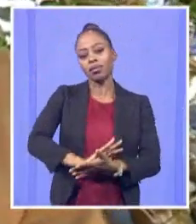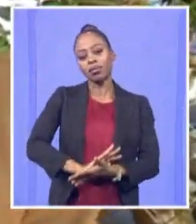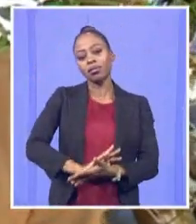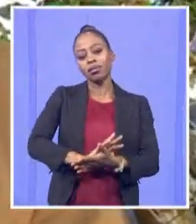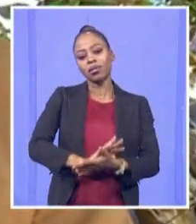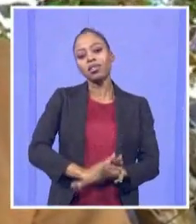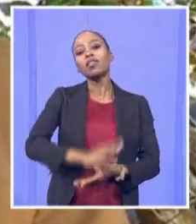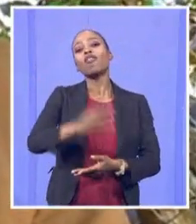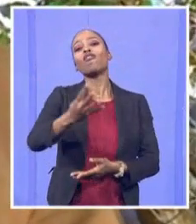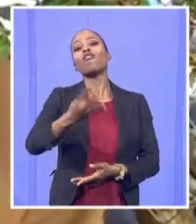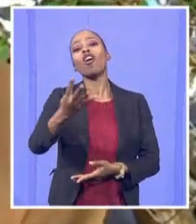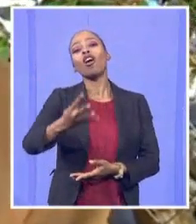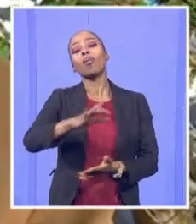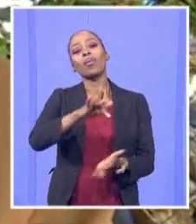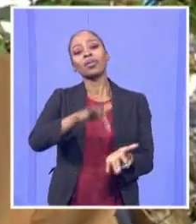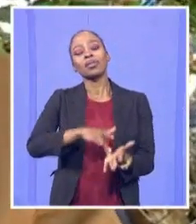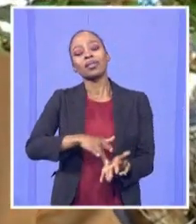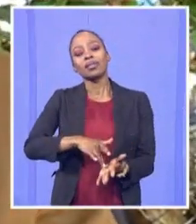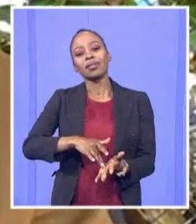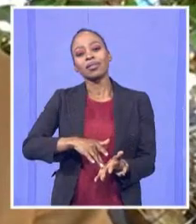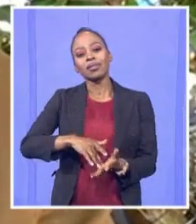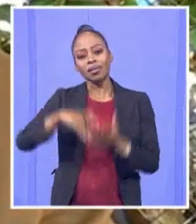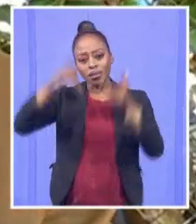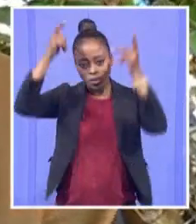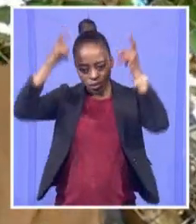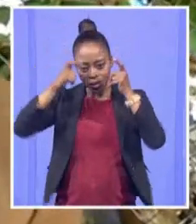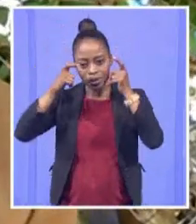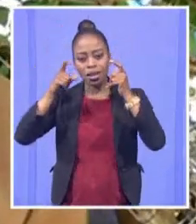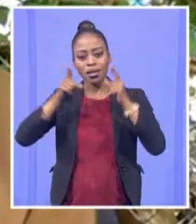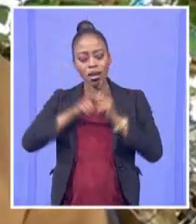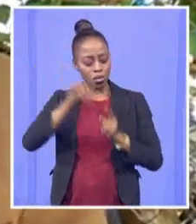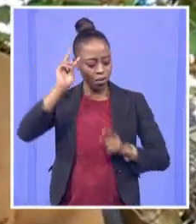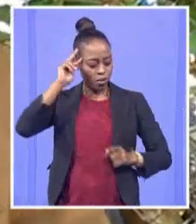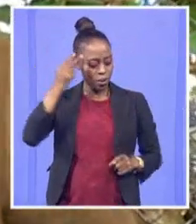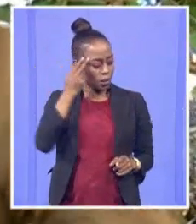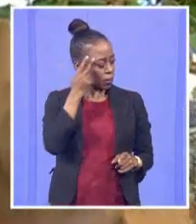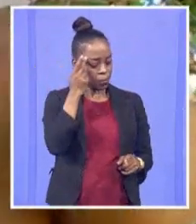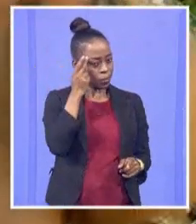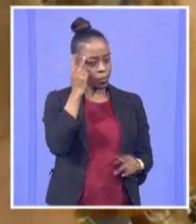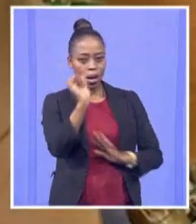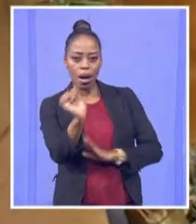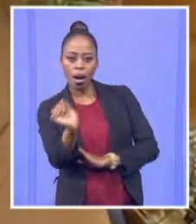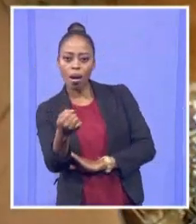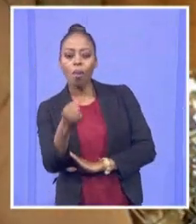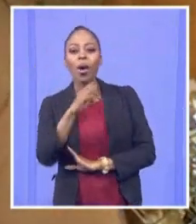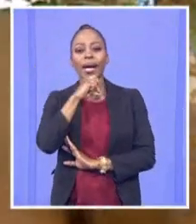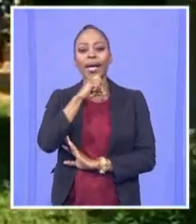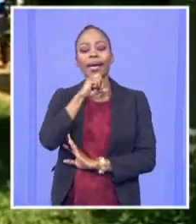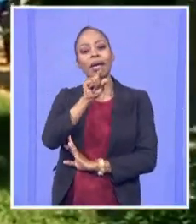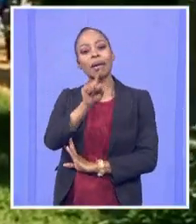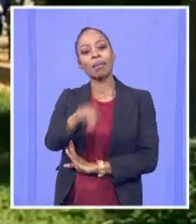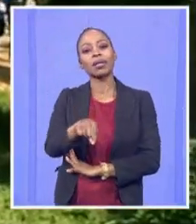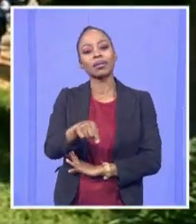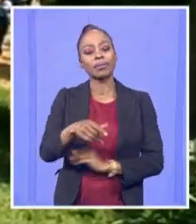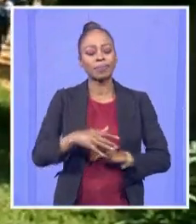forthcoming reign queens. That's why we changed our mind to reinstate the